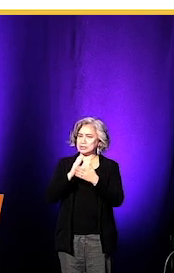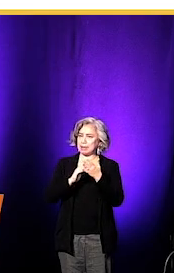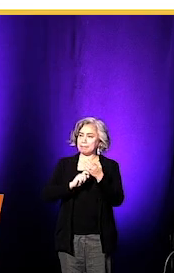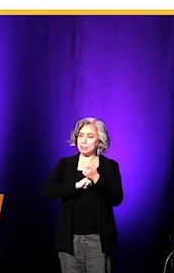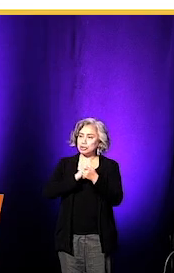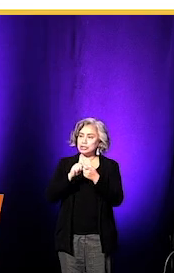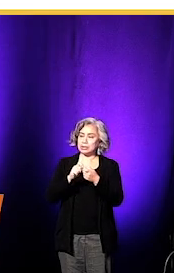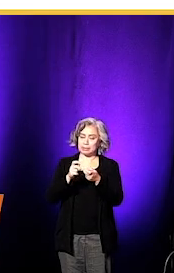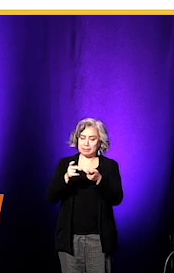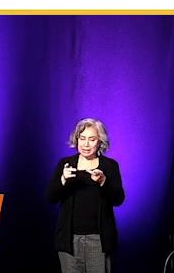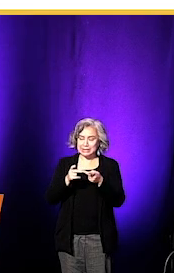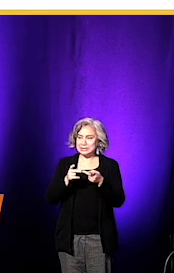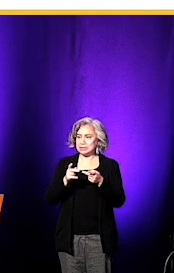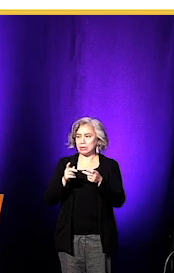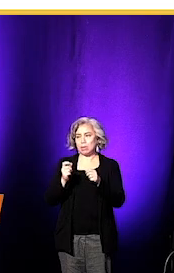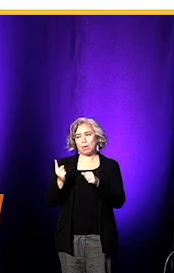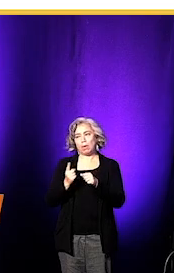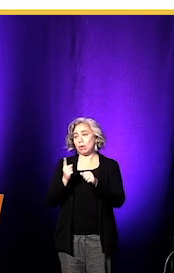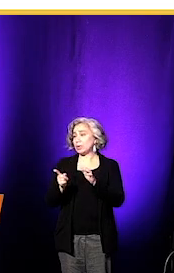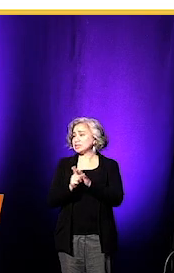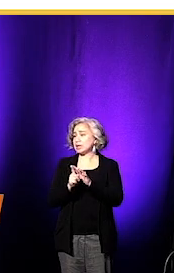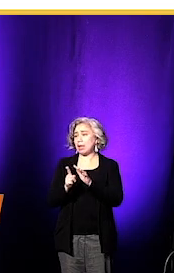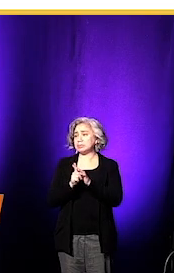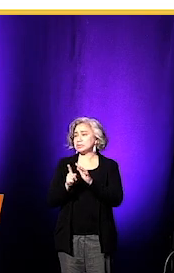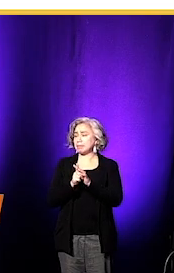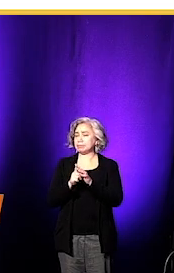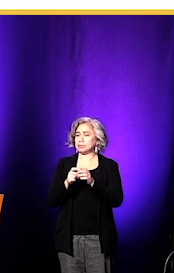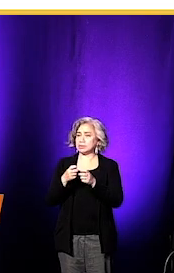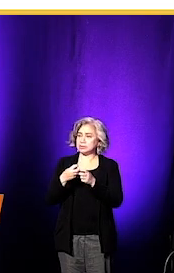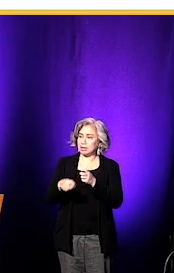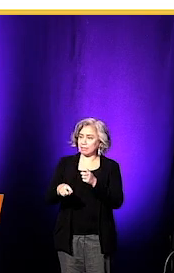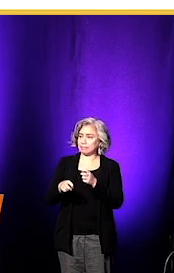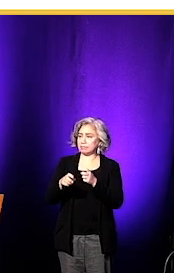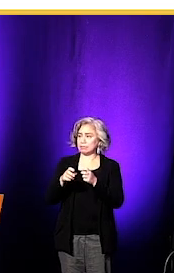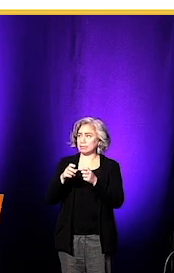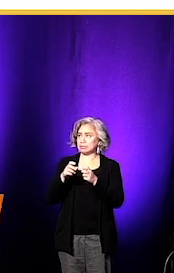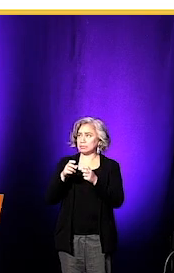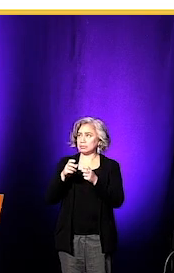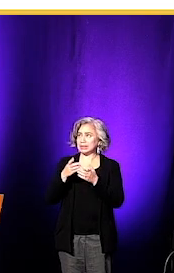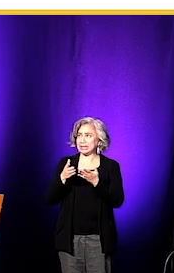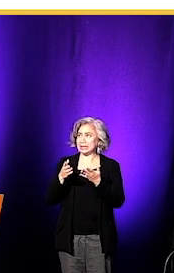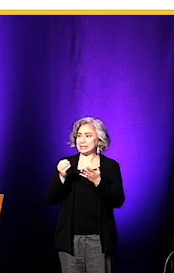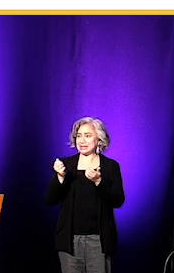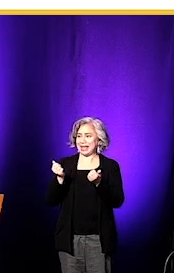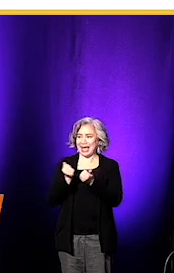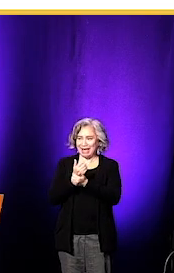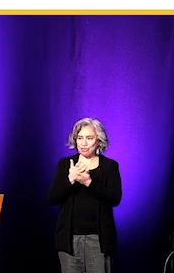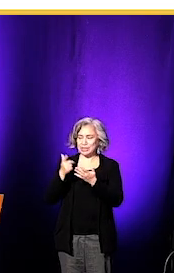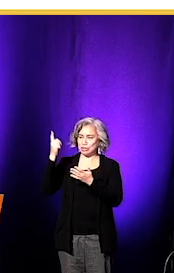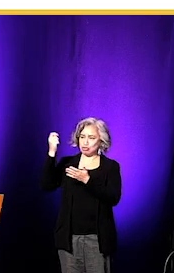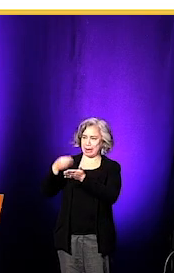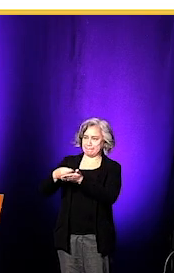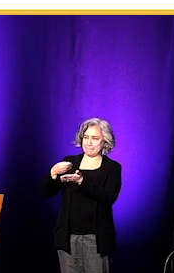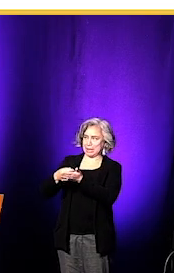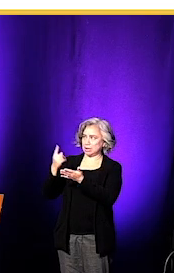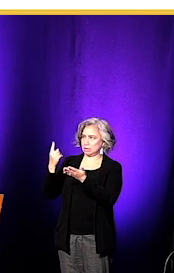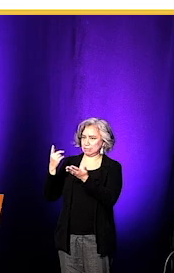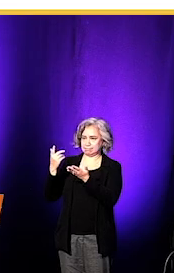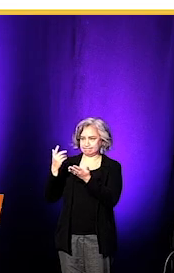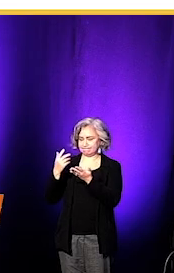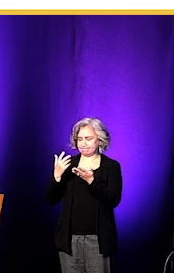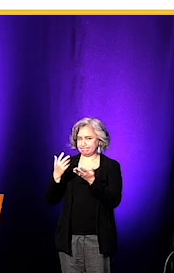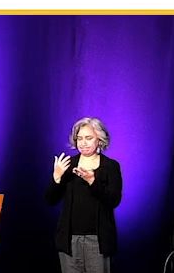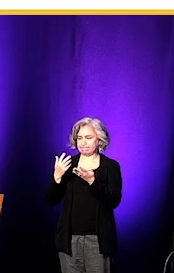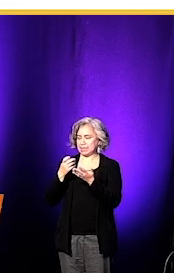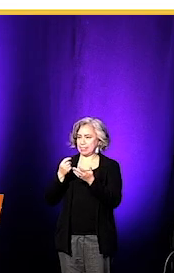what continuously comes up is the difficulty with having everything being funded by grant funding. And so to what you were